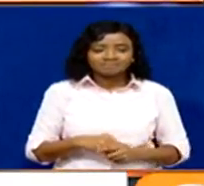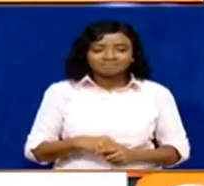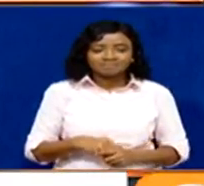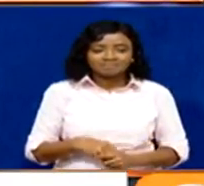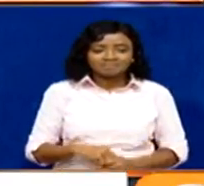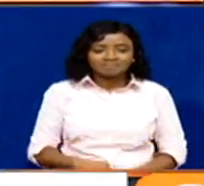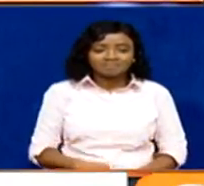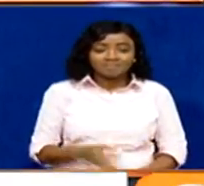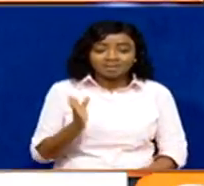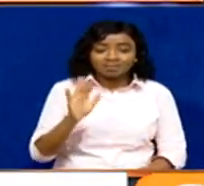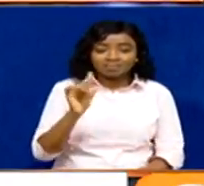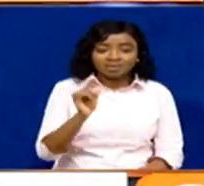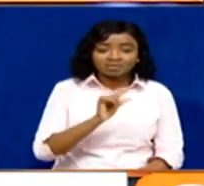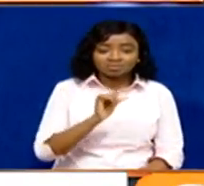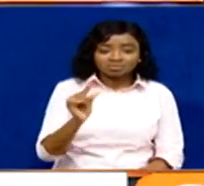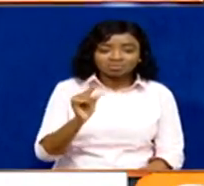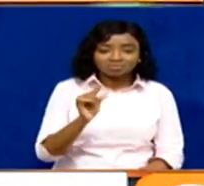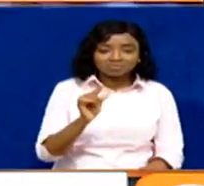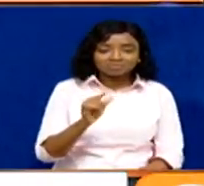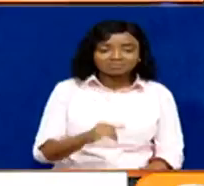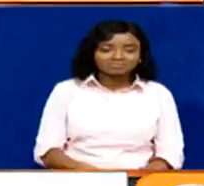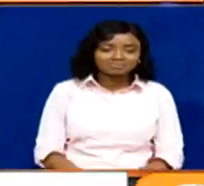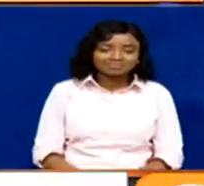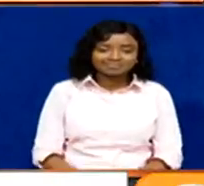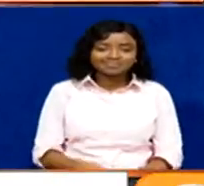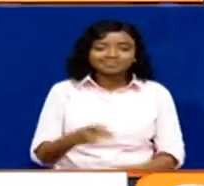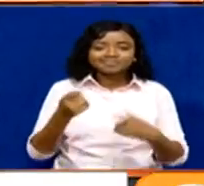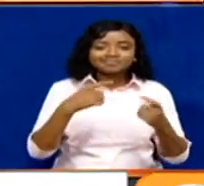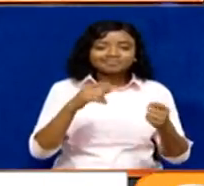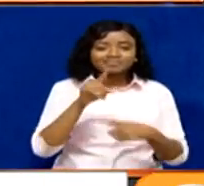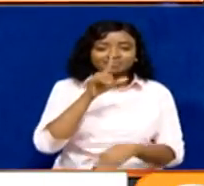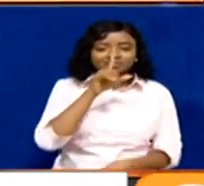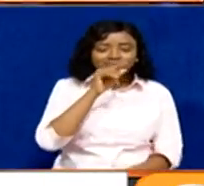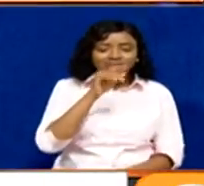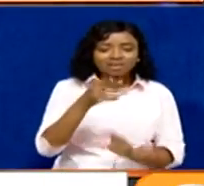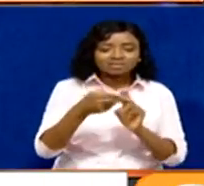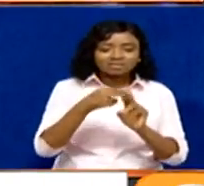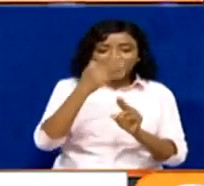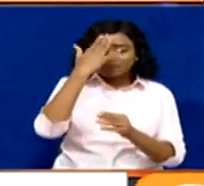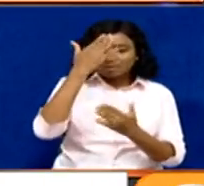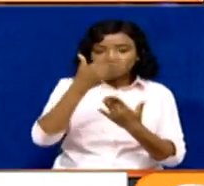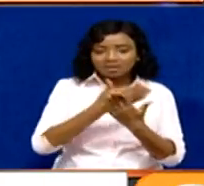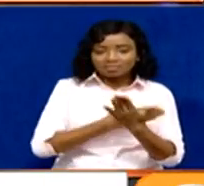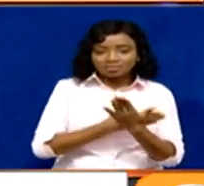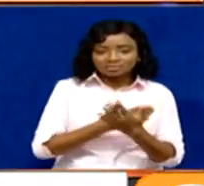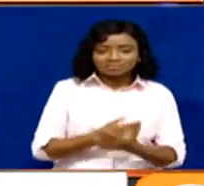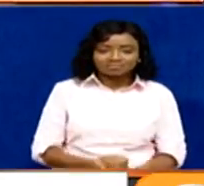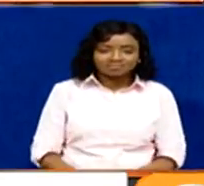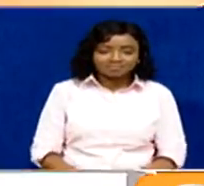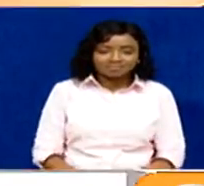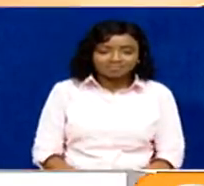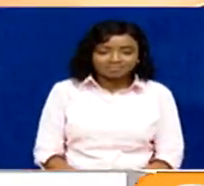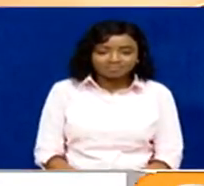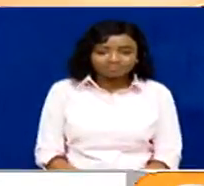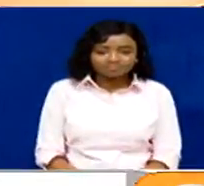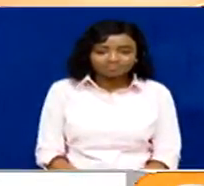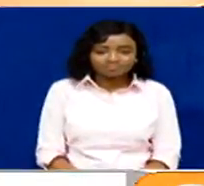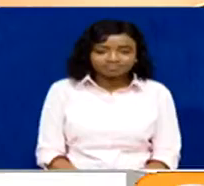move. Coming back in just a bit with your only feedback, send them through at Trevor Mbija @CitizenTV Kenya, #MondayReport. See you in just a bit.